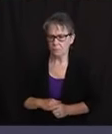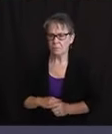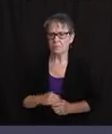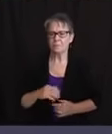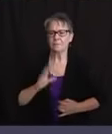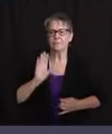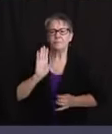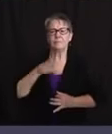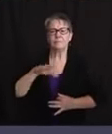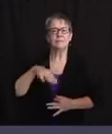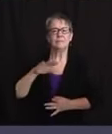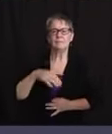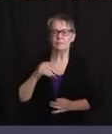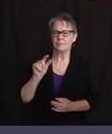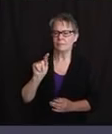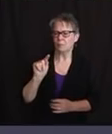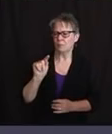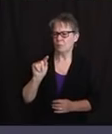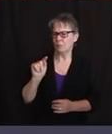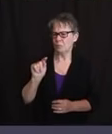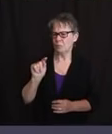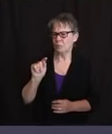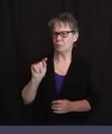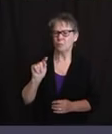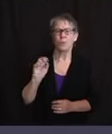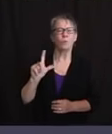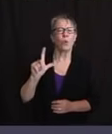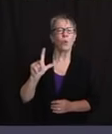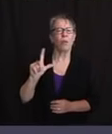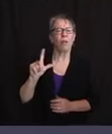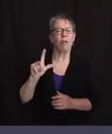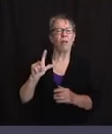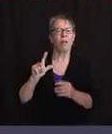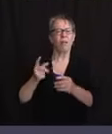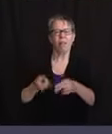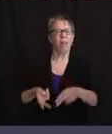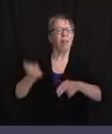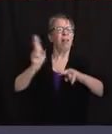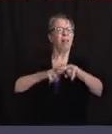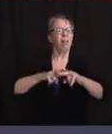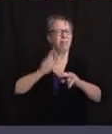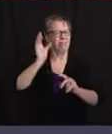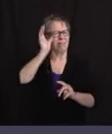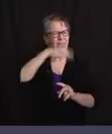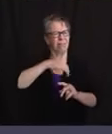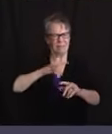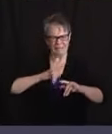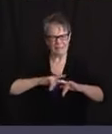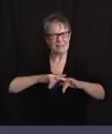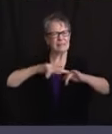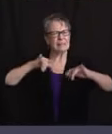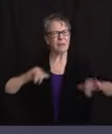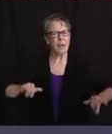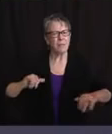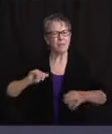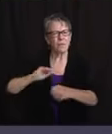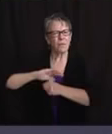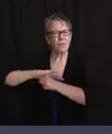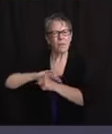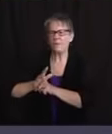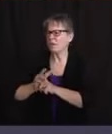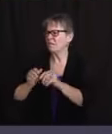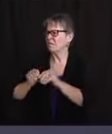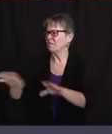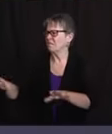on a deadly pandemic. There's also the economic hardship on families after more than 1 million people here have lost their jobs. So why make those families pay